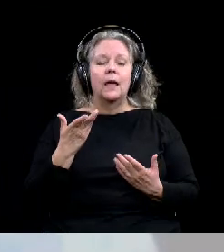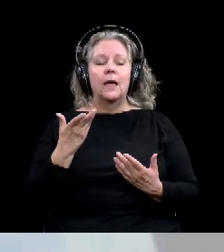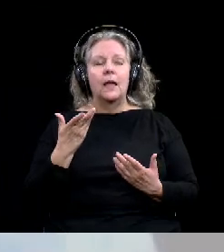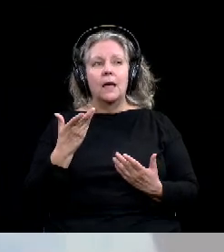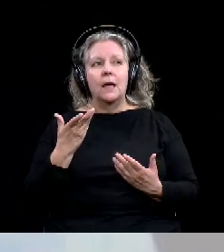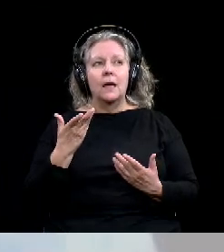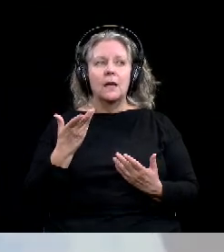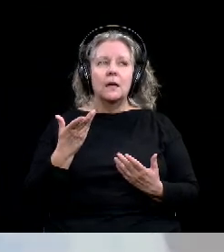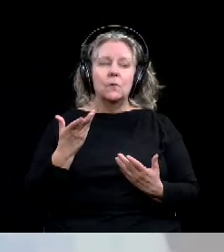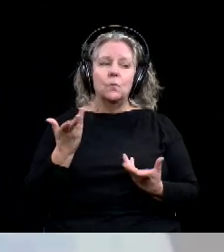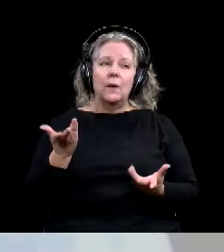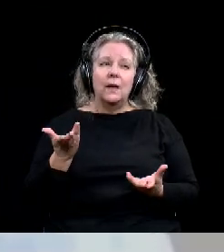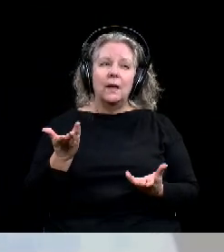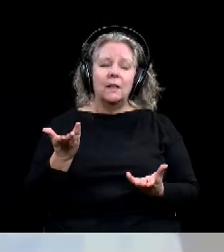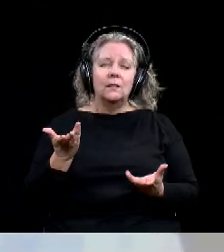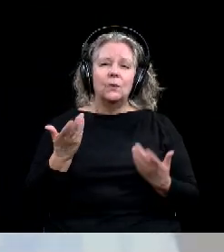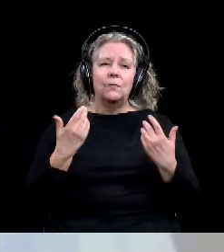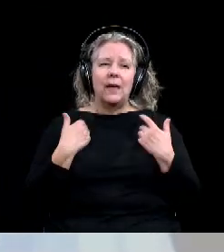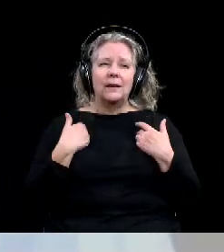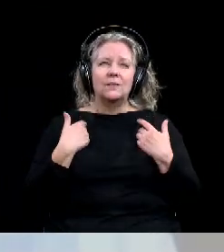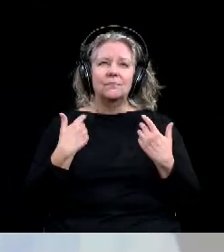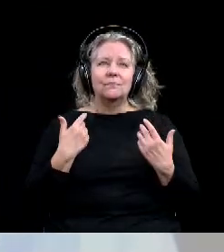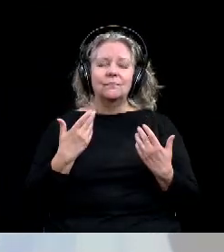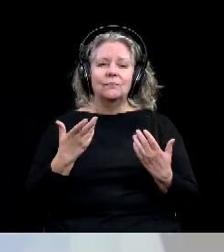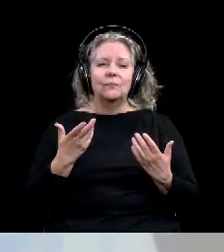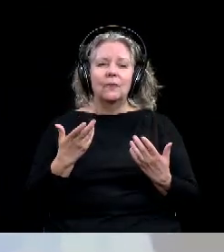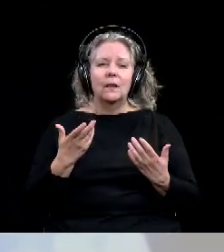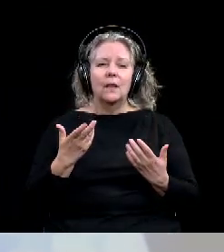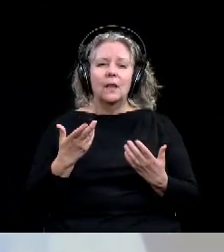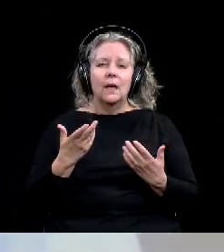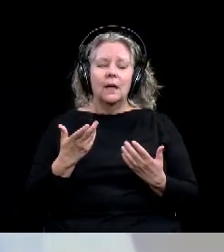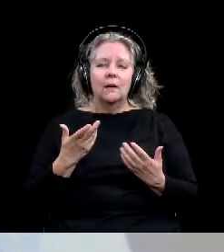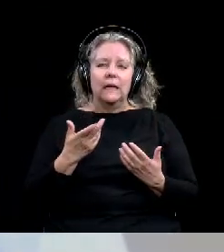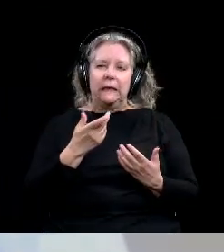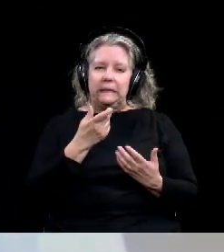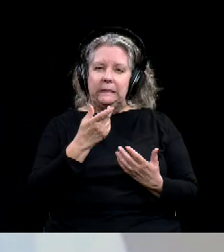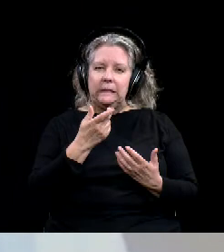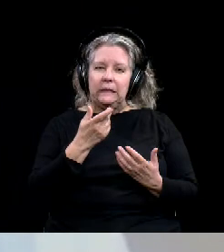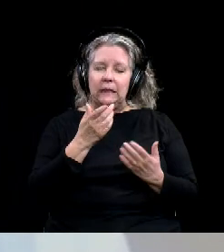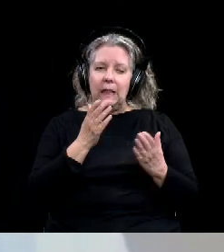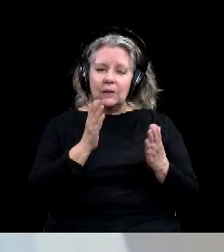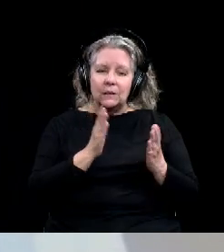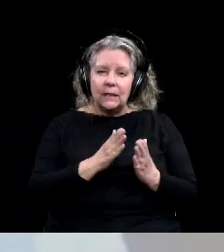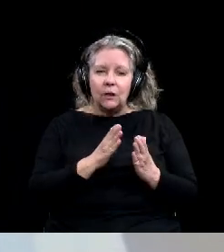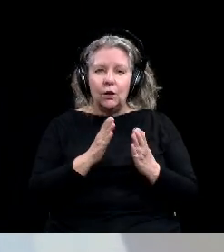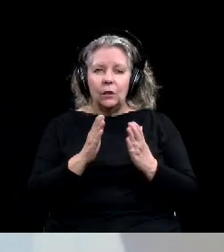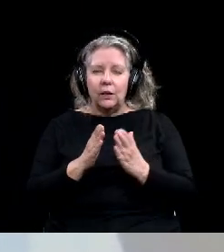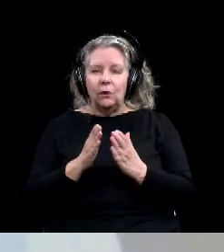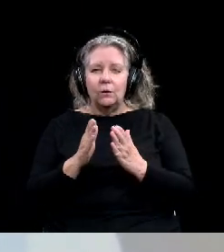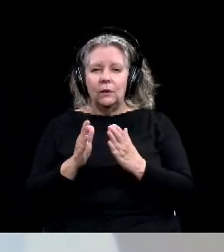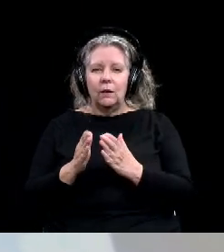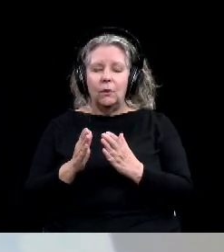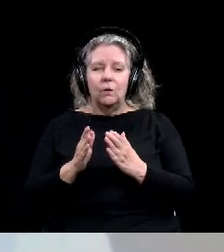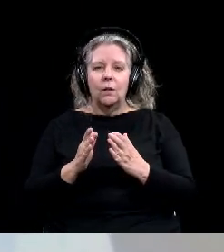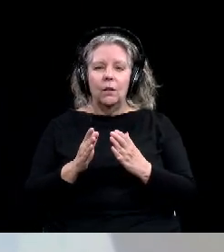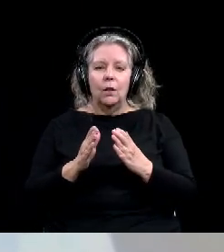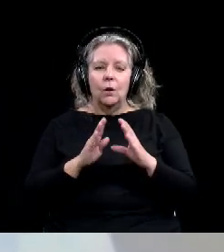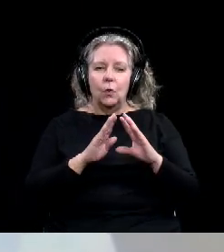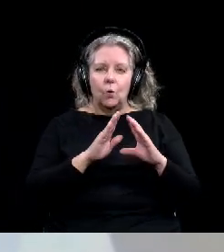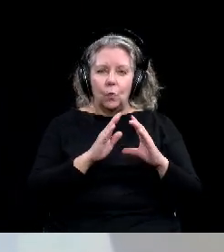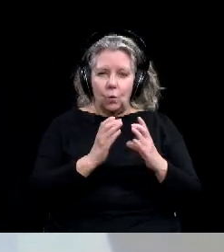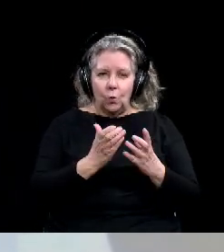little samples of the population that have been tested that have demonstrated what's